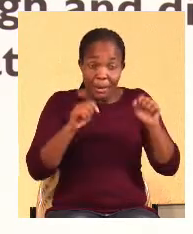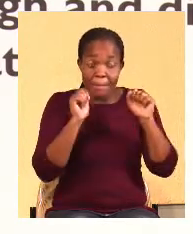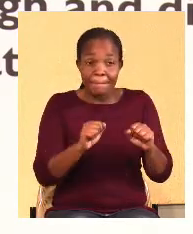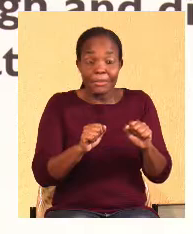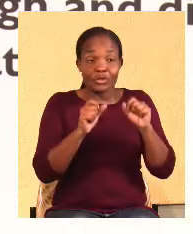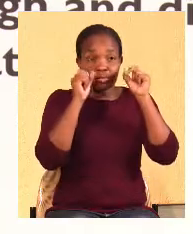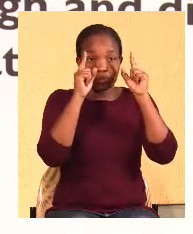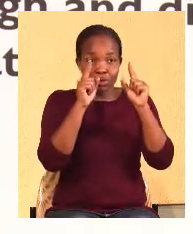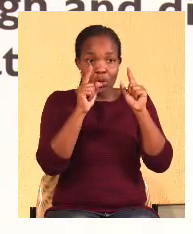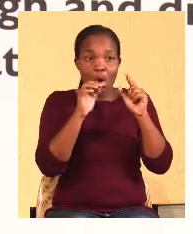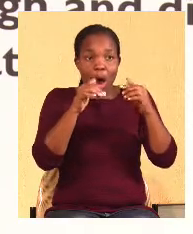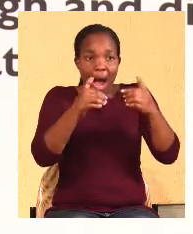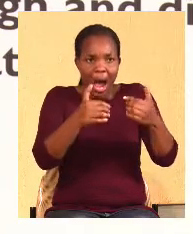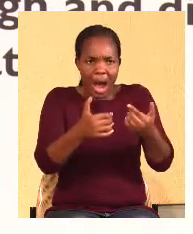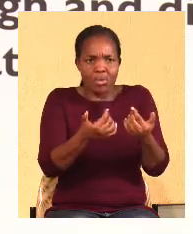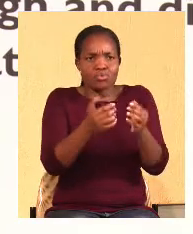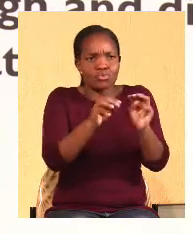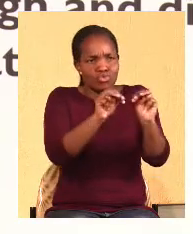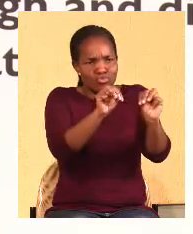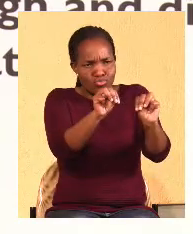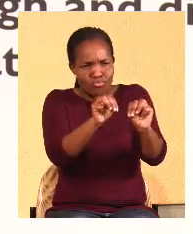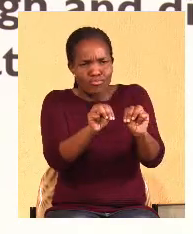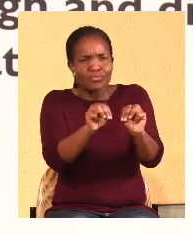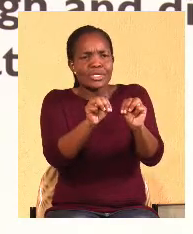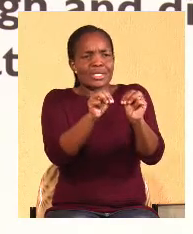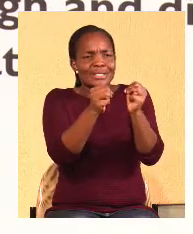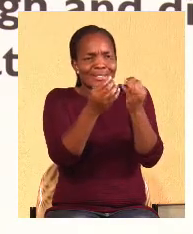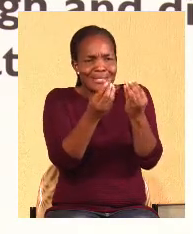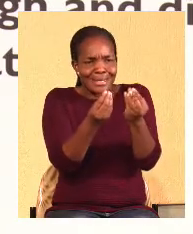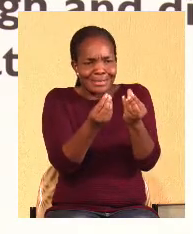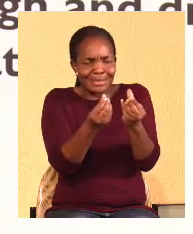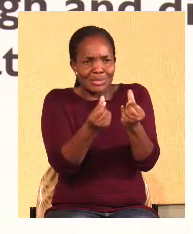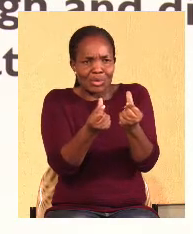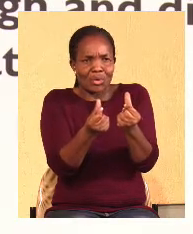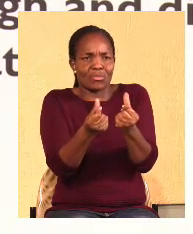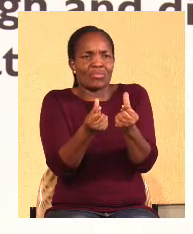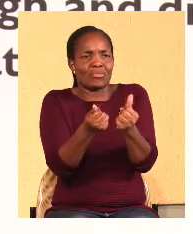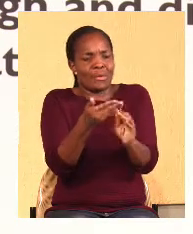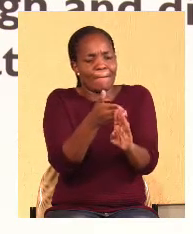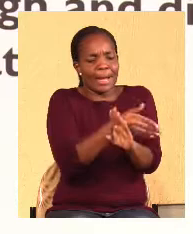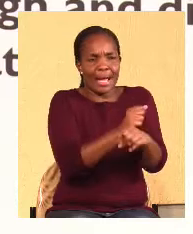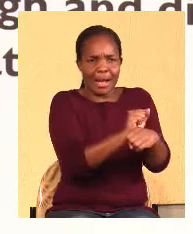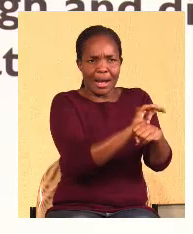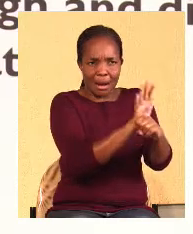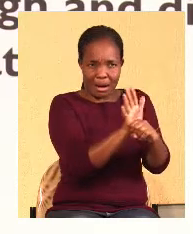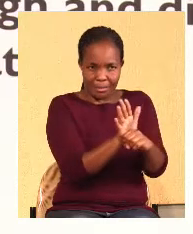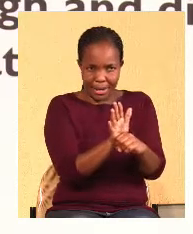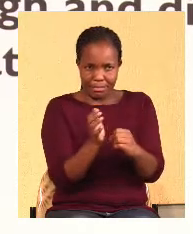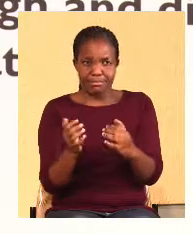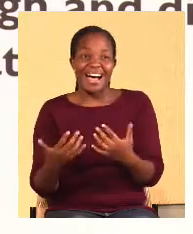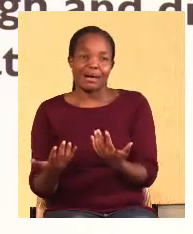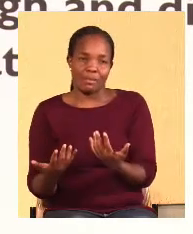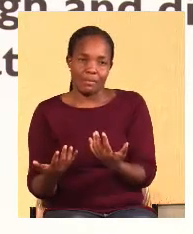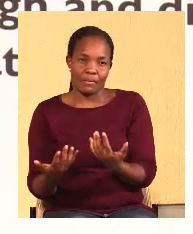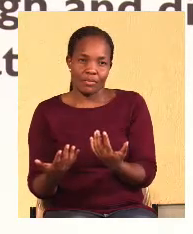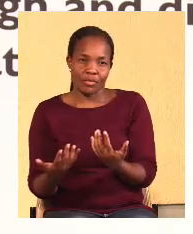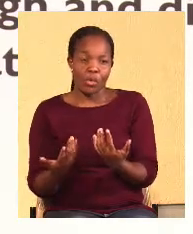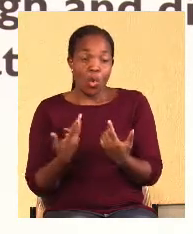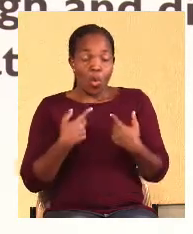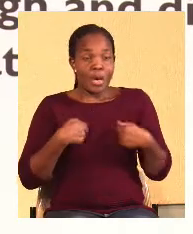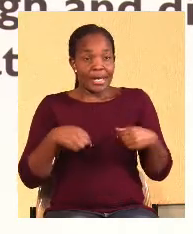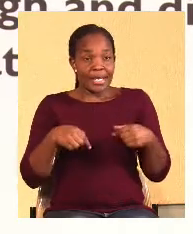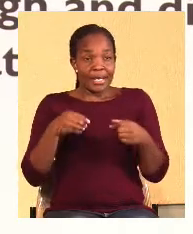to manage and facilitate the dangers of COVID-19. And so what we did is we took